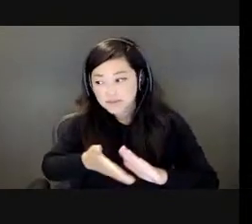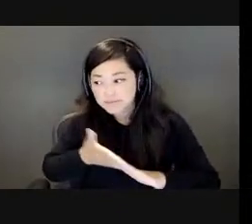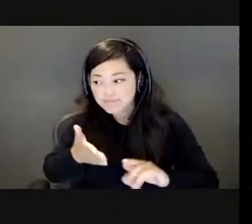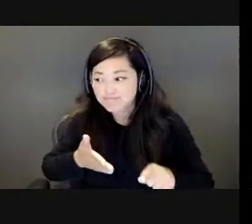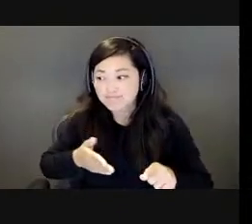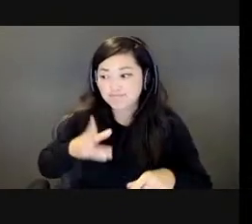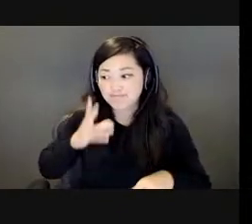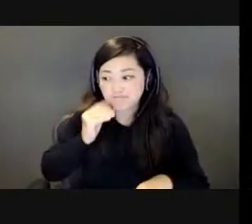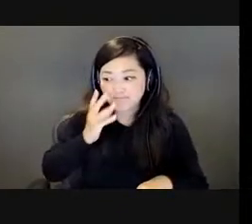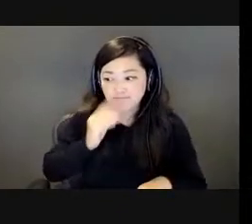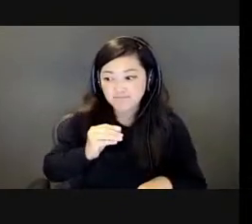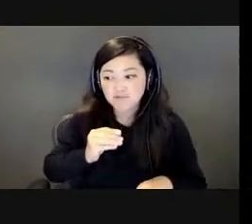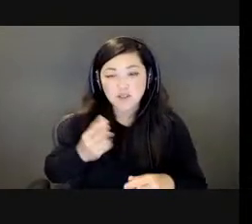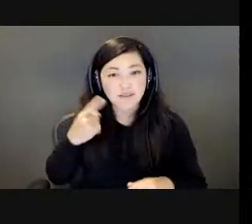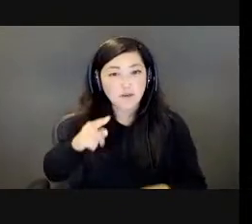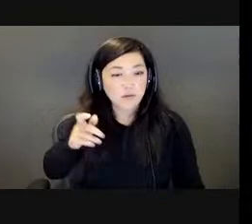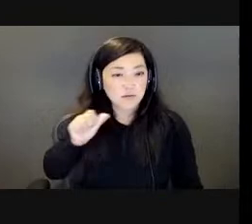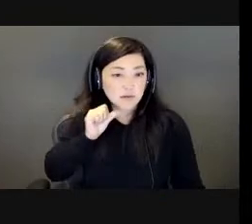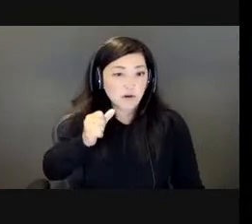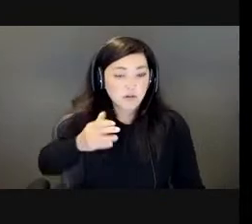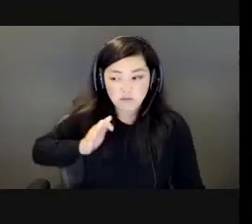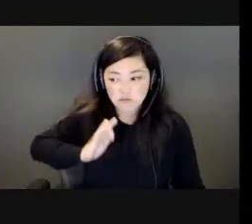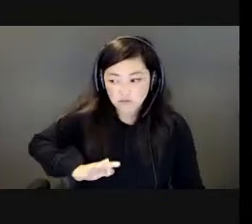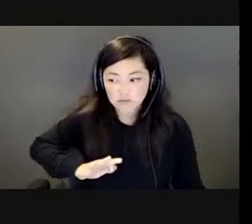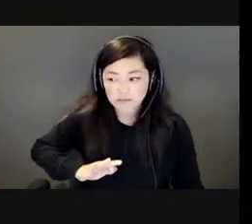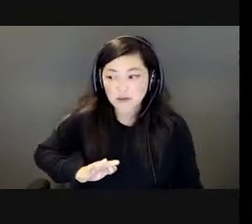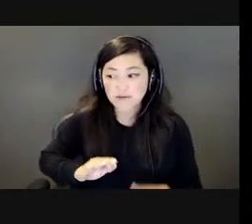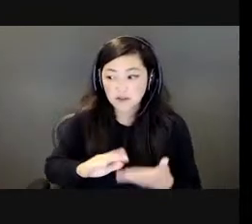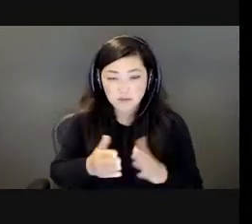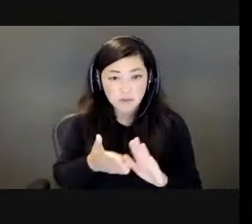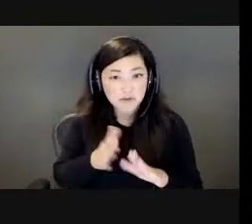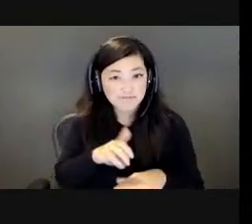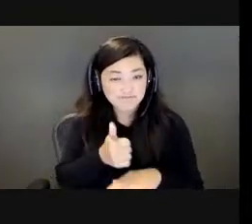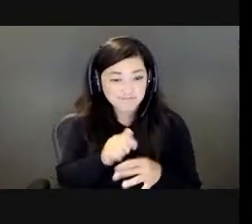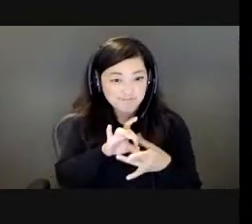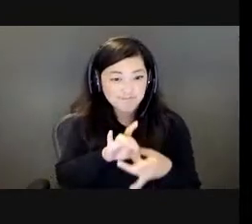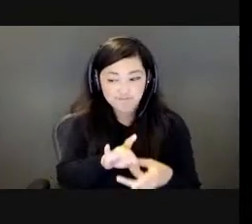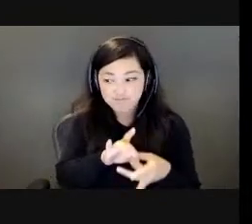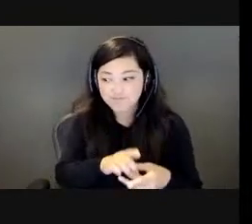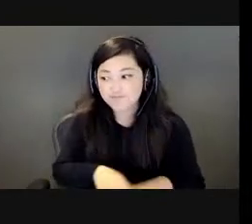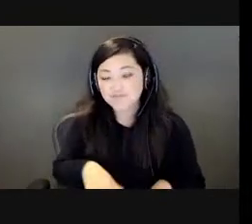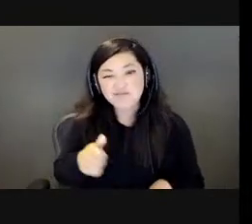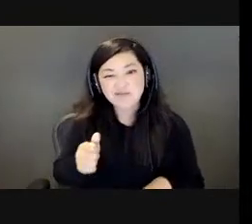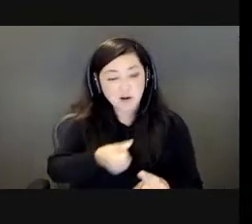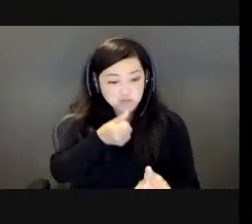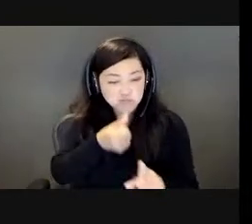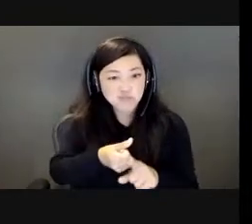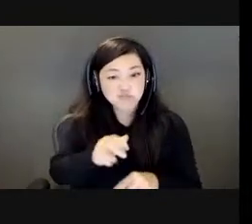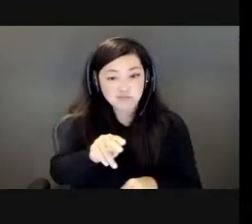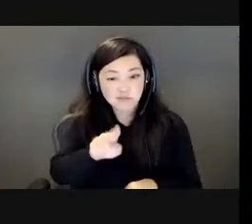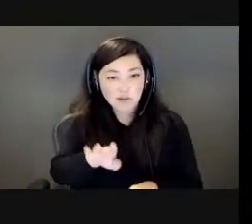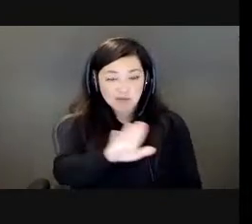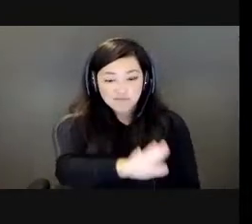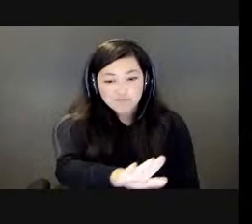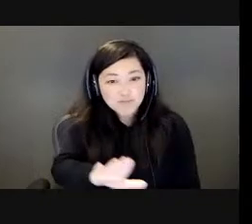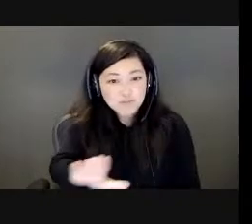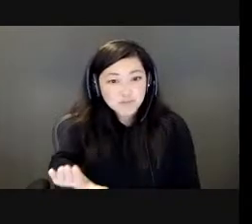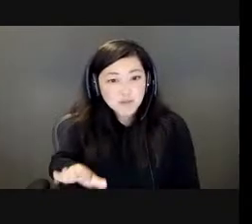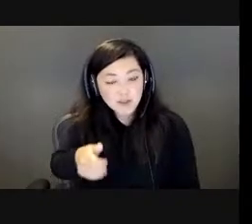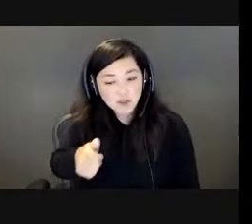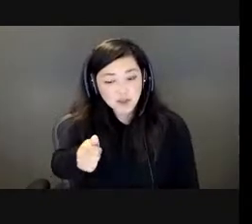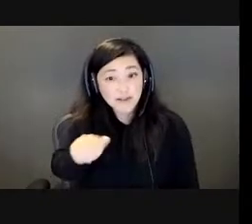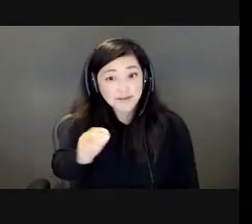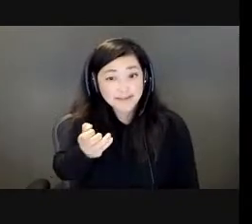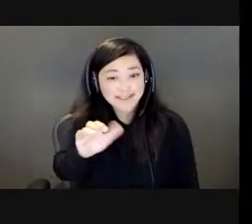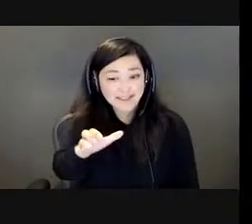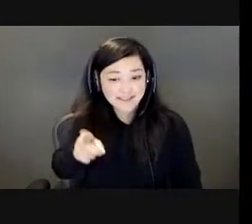in health and disability advocacy, she has been making her mark in communities throughout New Brunswick as Ability New Brunswick's executive